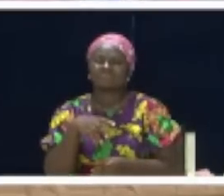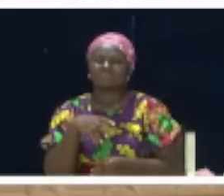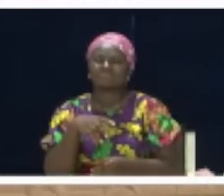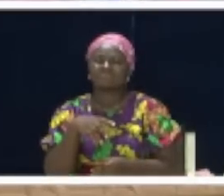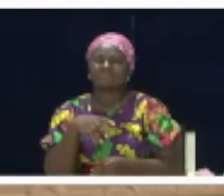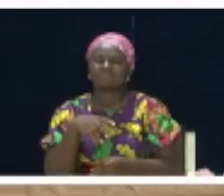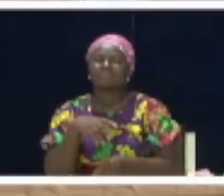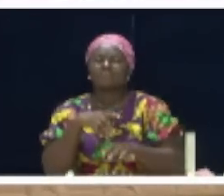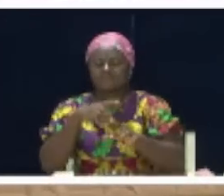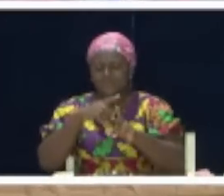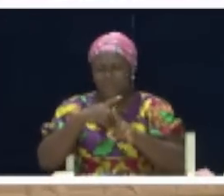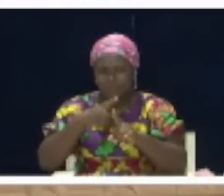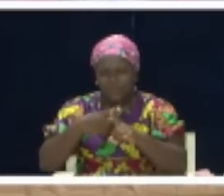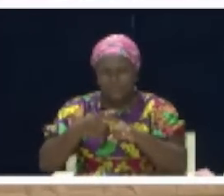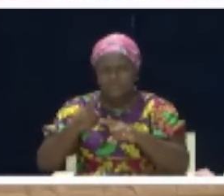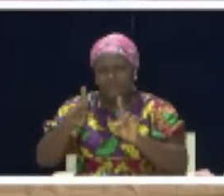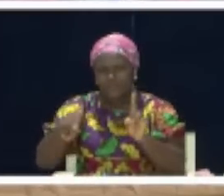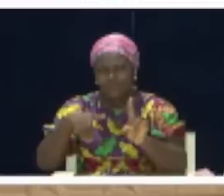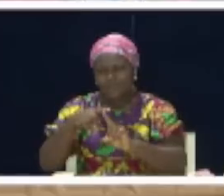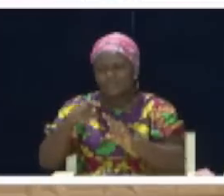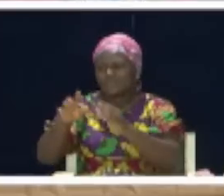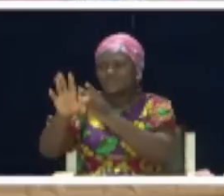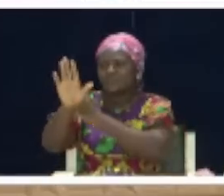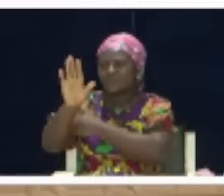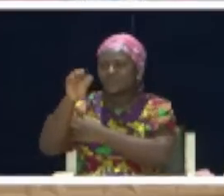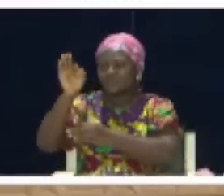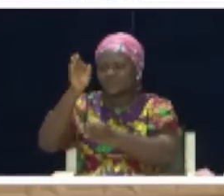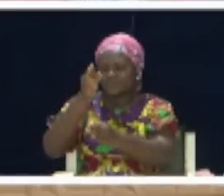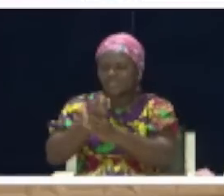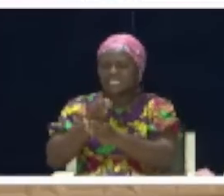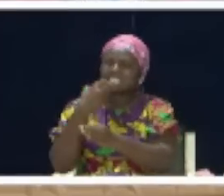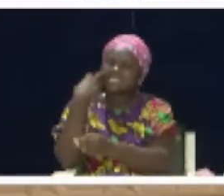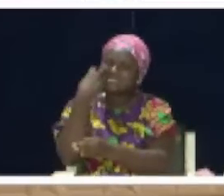But when the God of faith speaks,